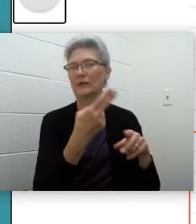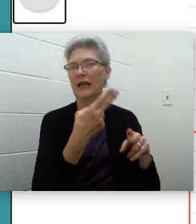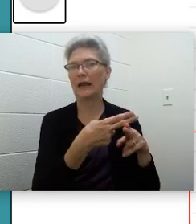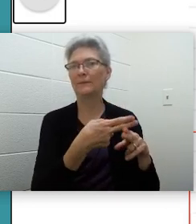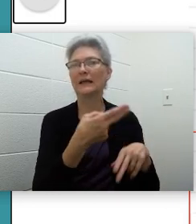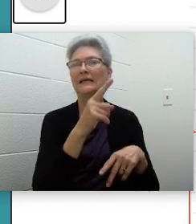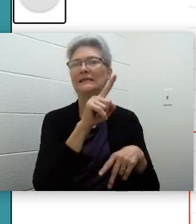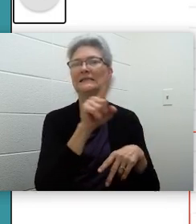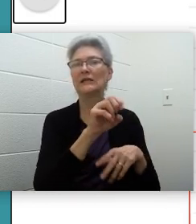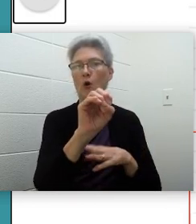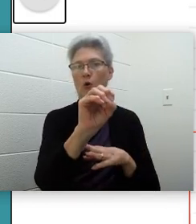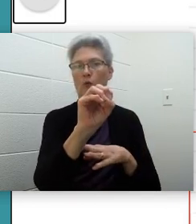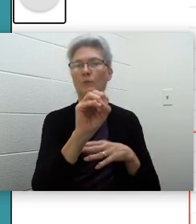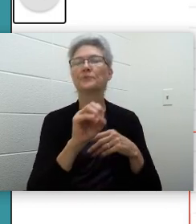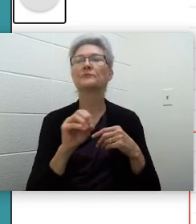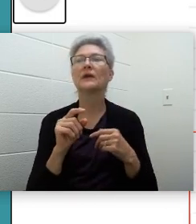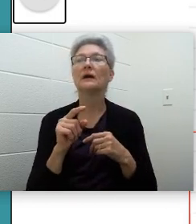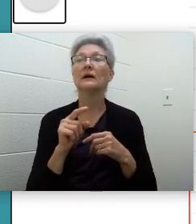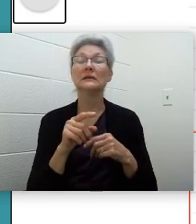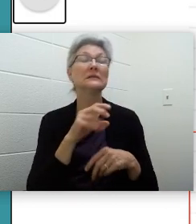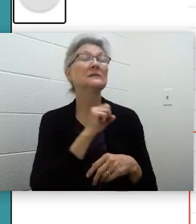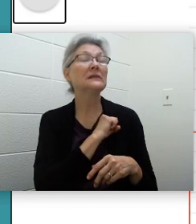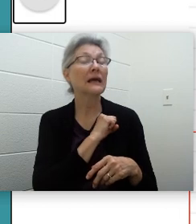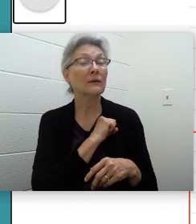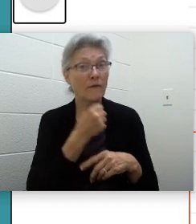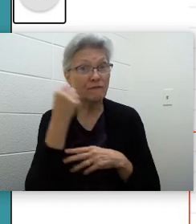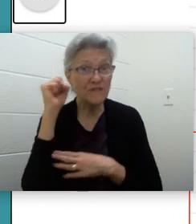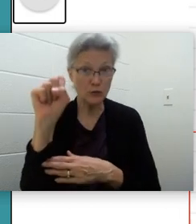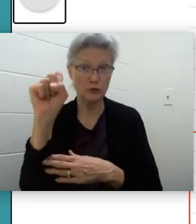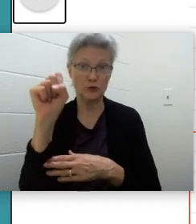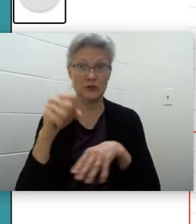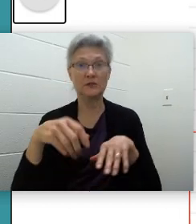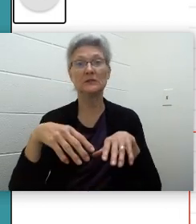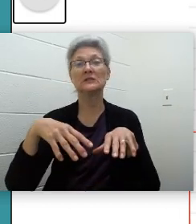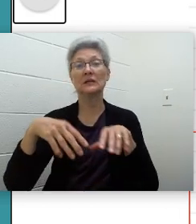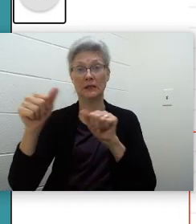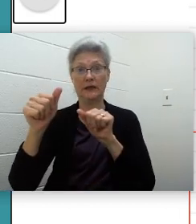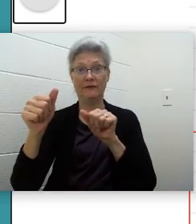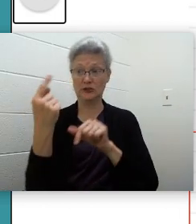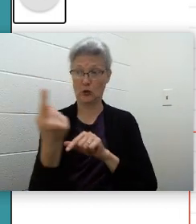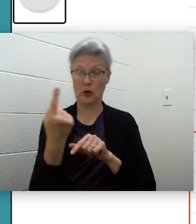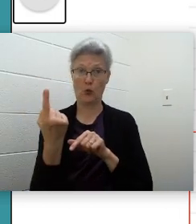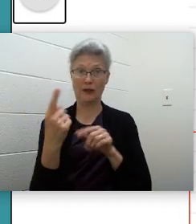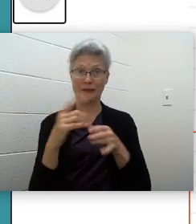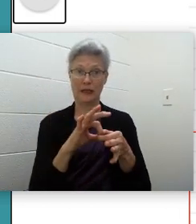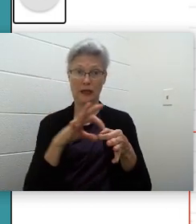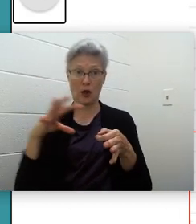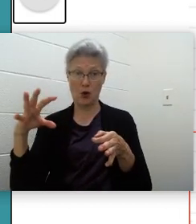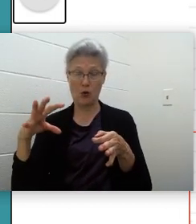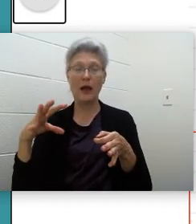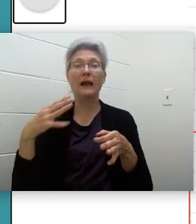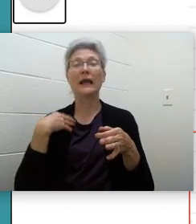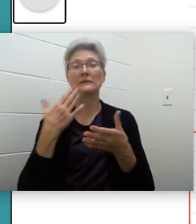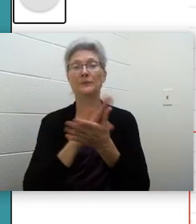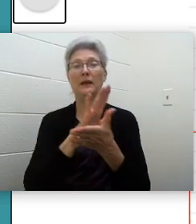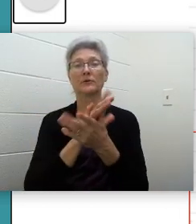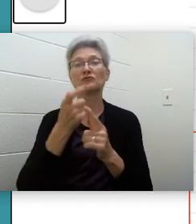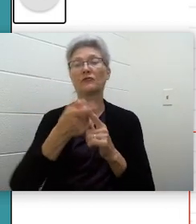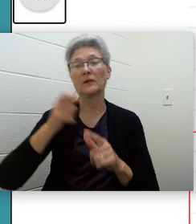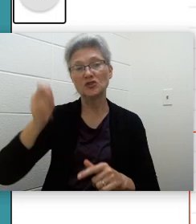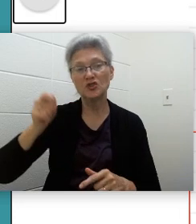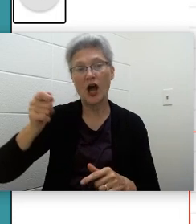Stanley's not leaving. He is the only one who got released and has papers from the judge to say, yep, he's